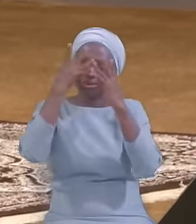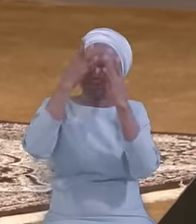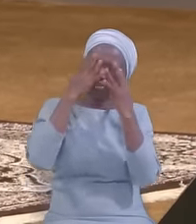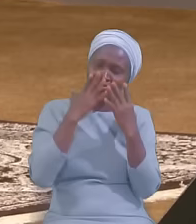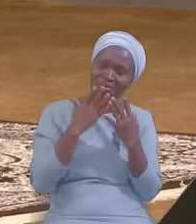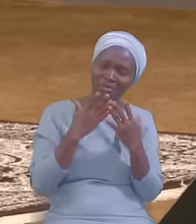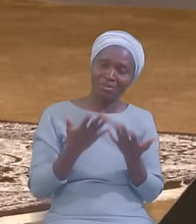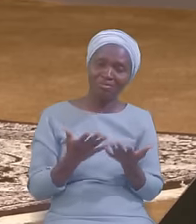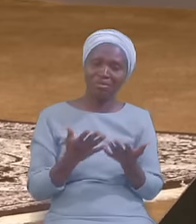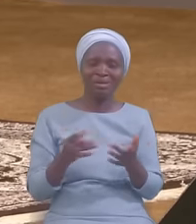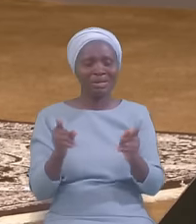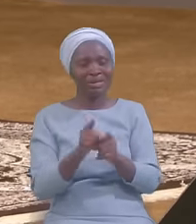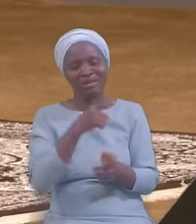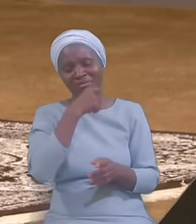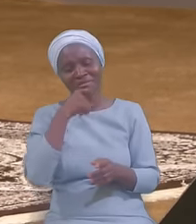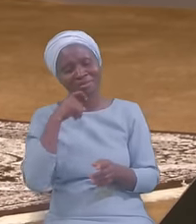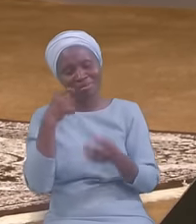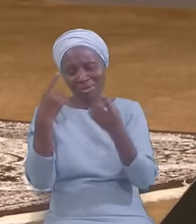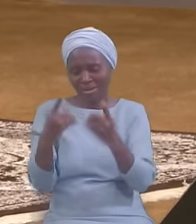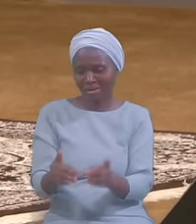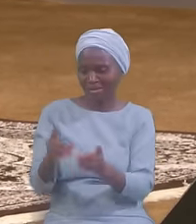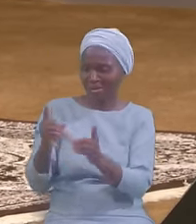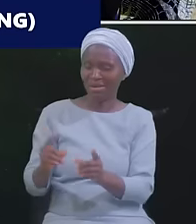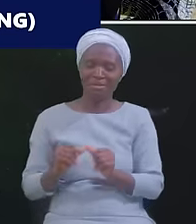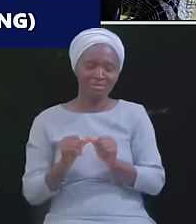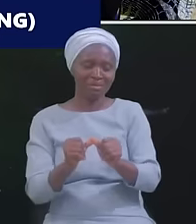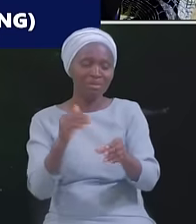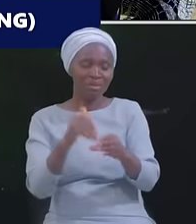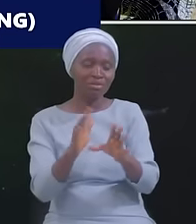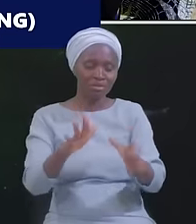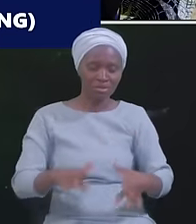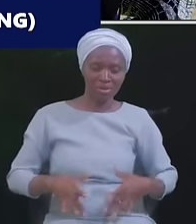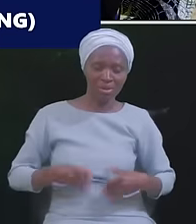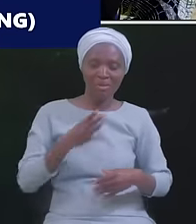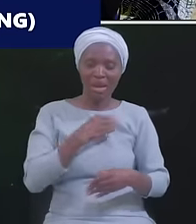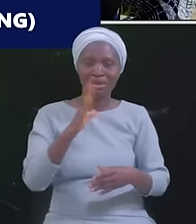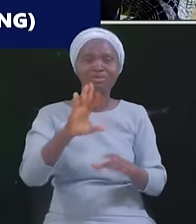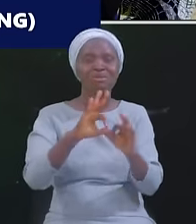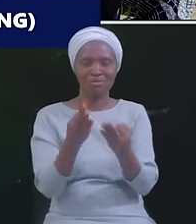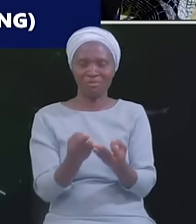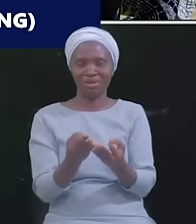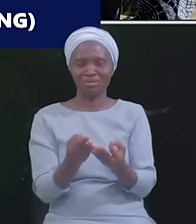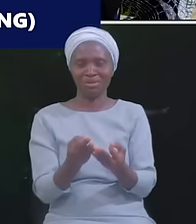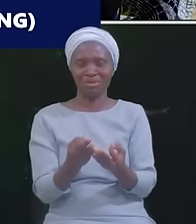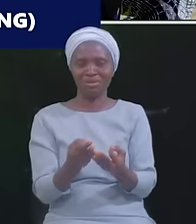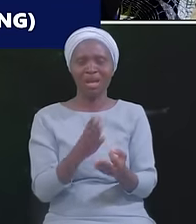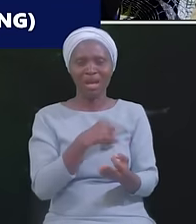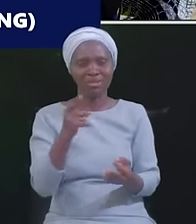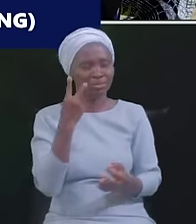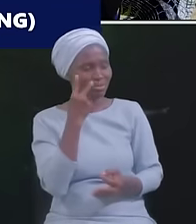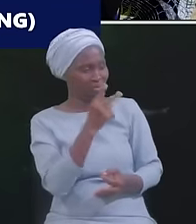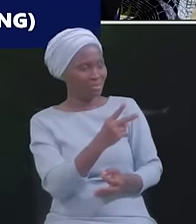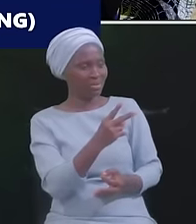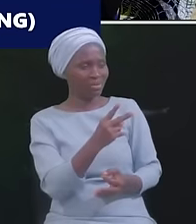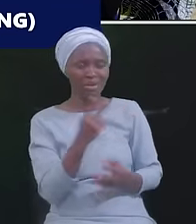famine is going on in your life and in your family. No food to eat. And you look here, they